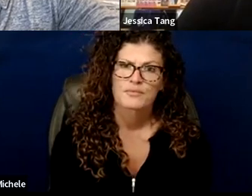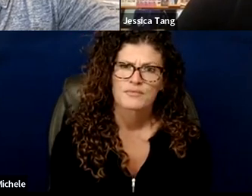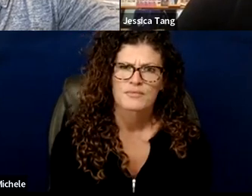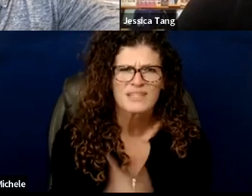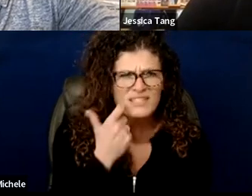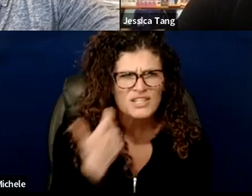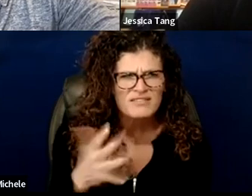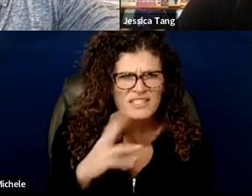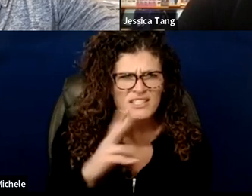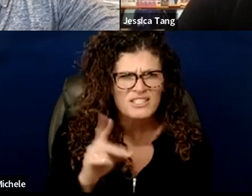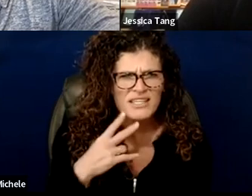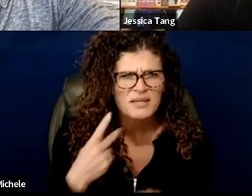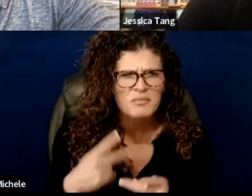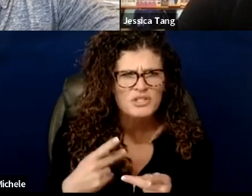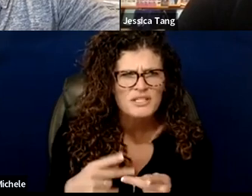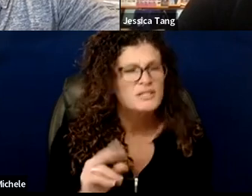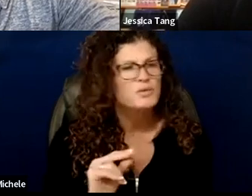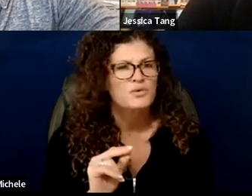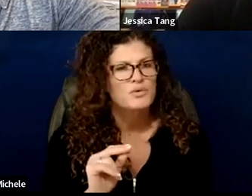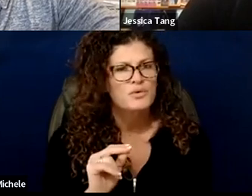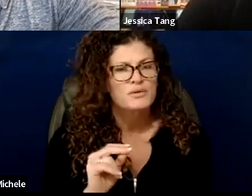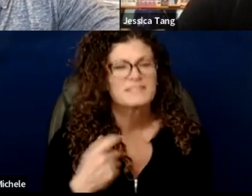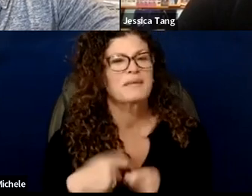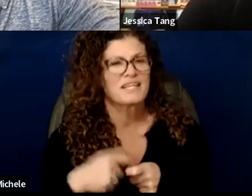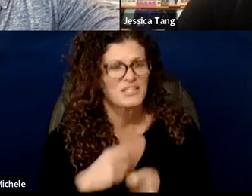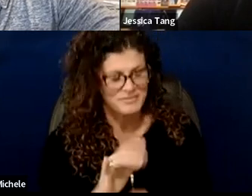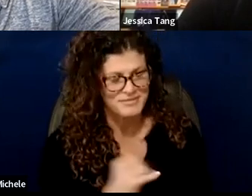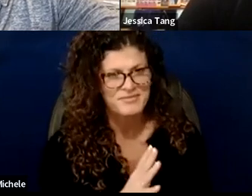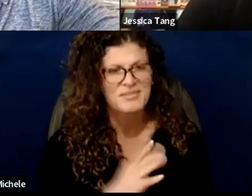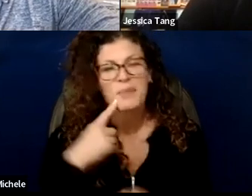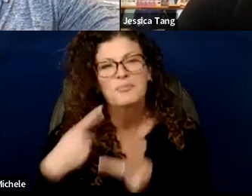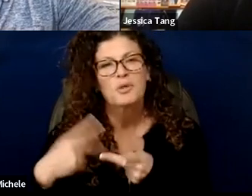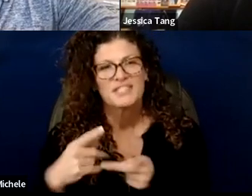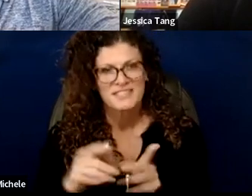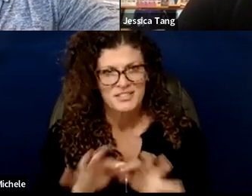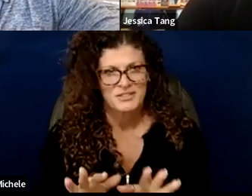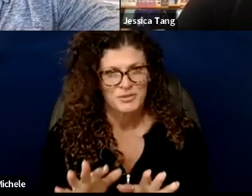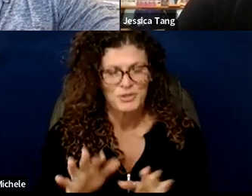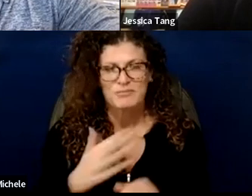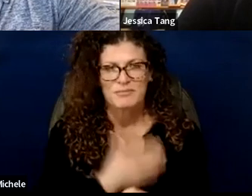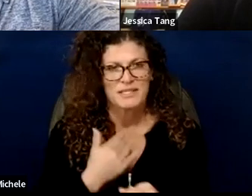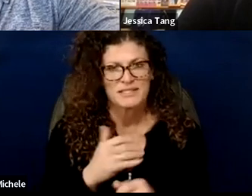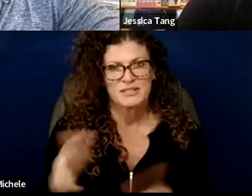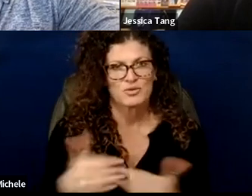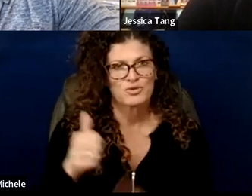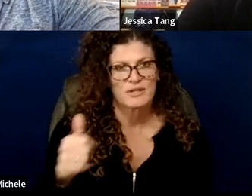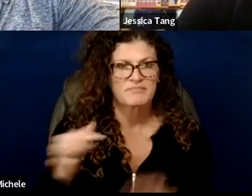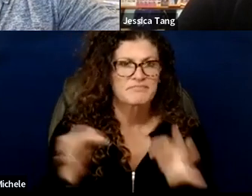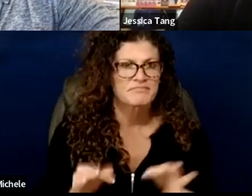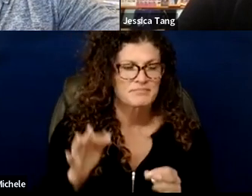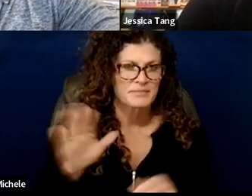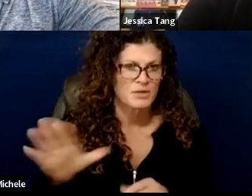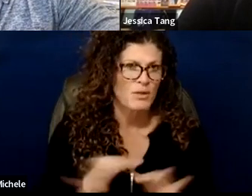we just did Portuguese, right? No. Yes. No, we just did Spanish. Will our Portuguese interpreter please introduce yourselves and give